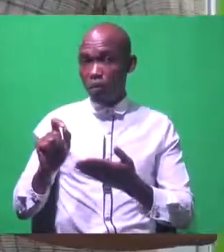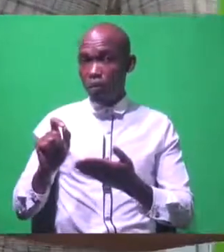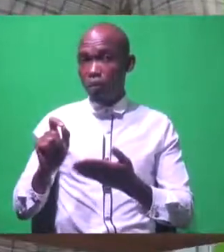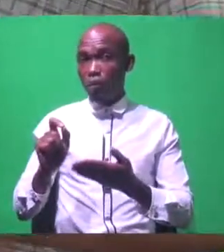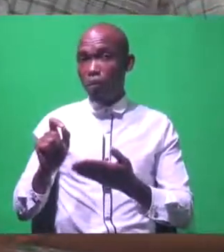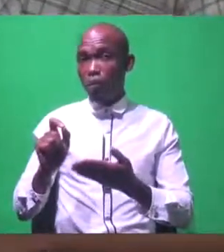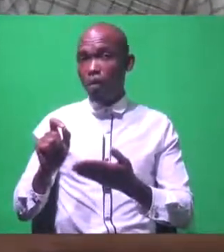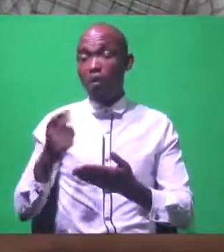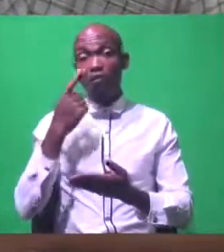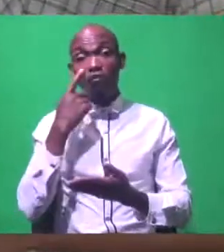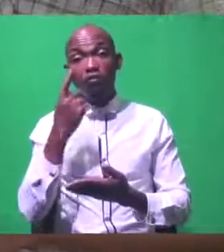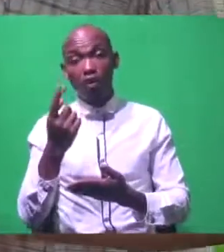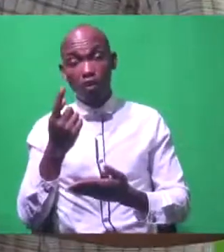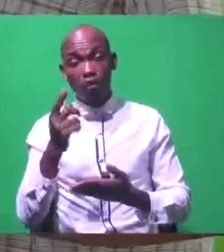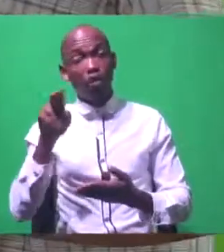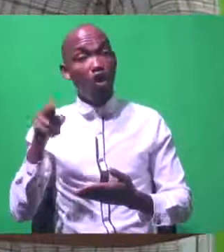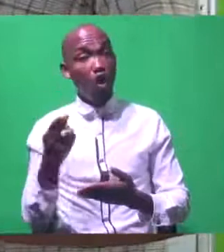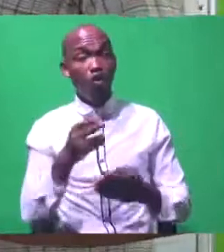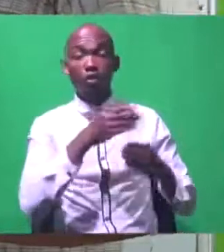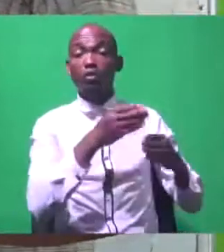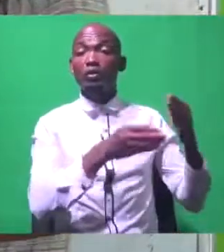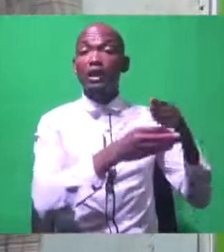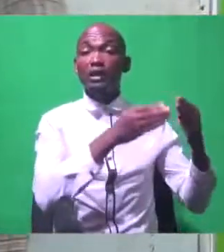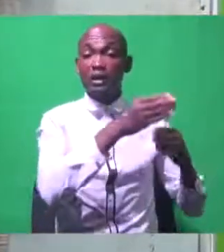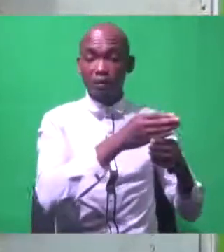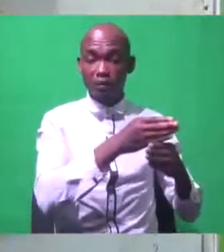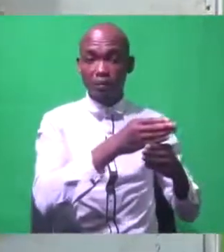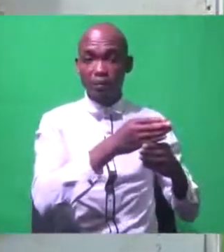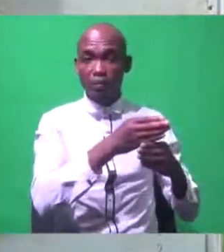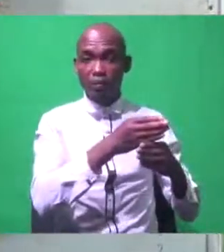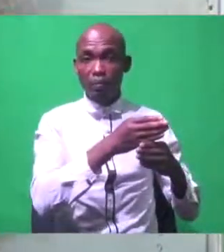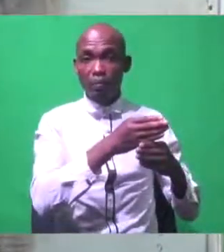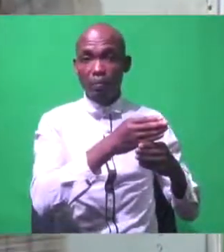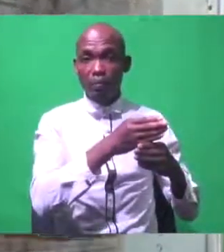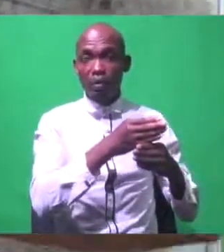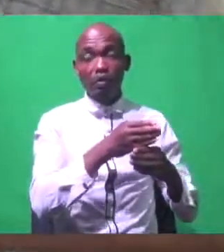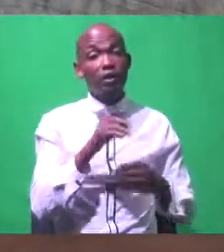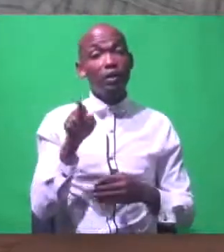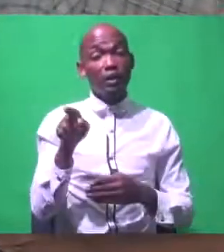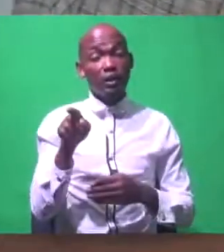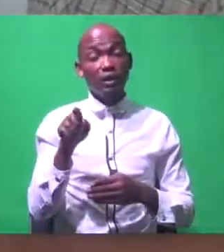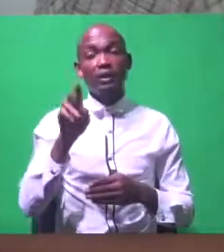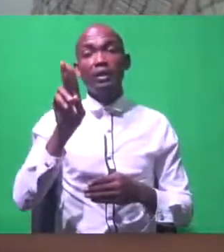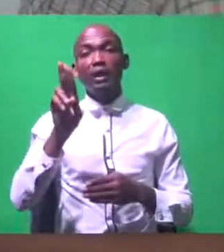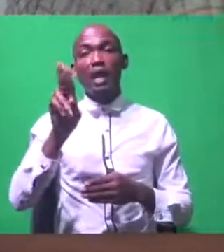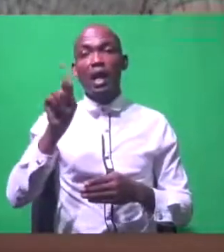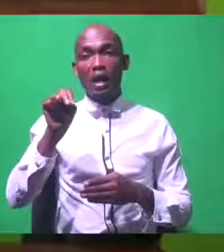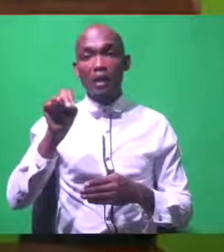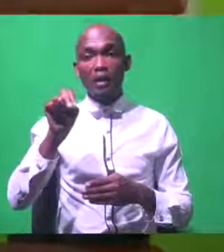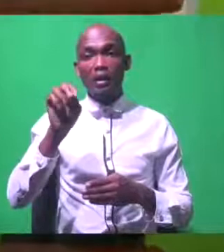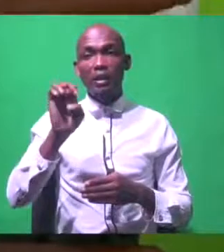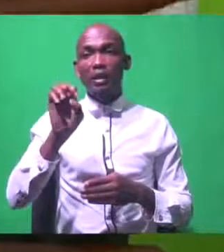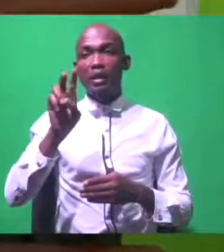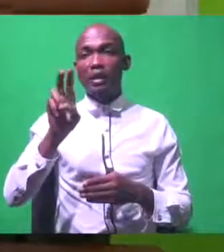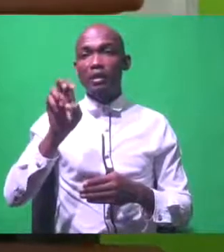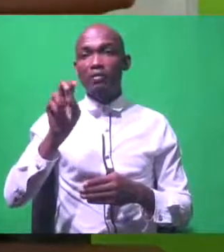or were constructed. So it was unevenly distributed. This is one